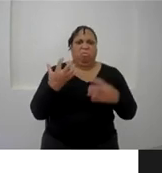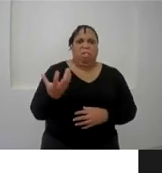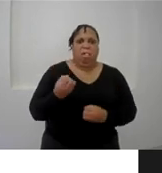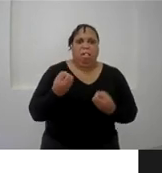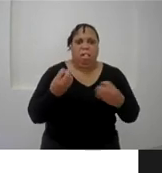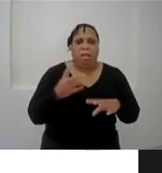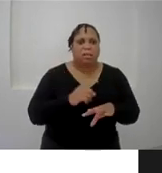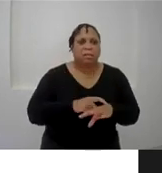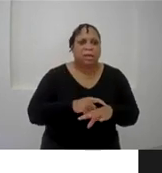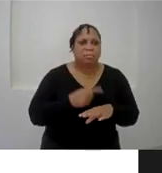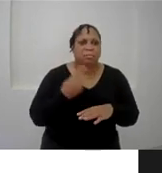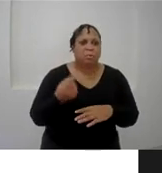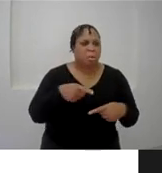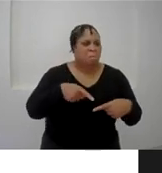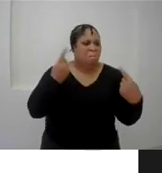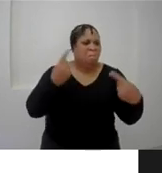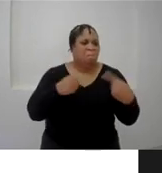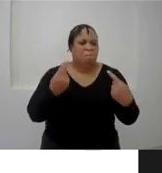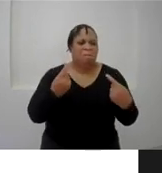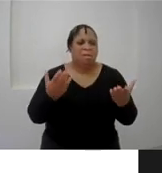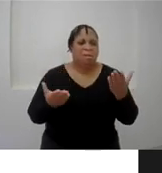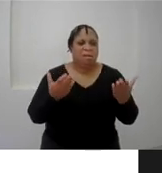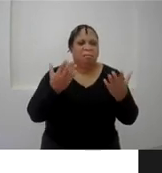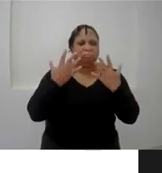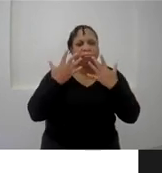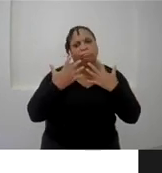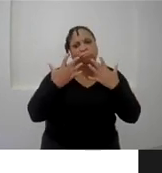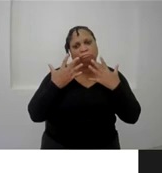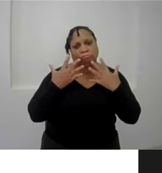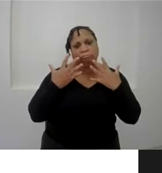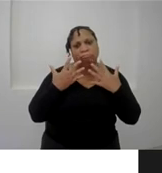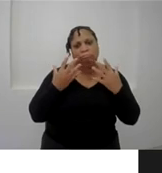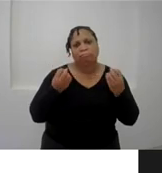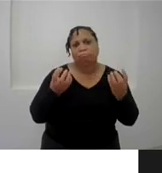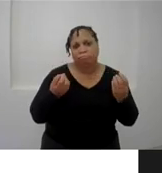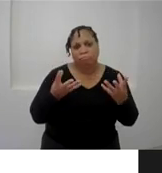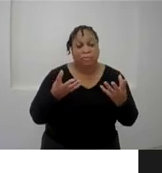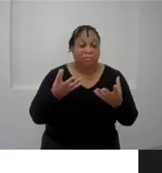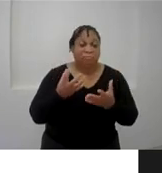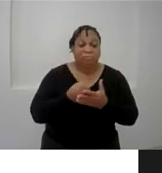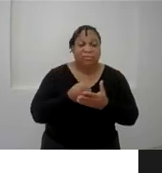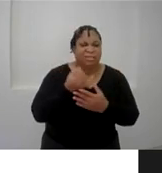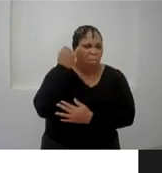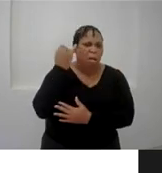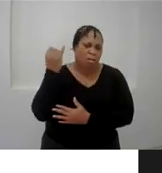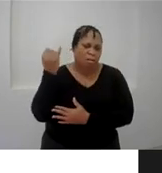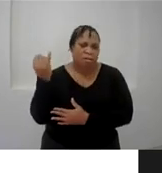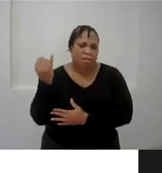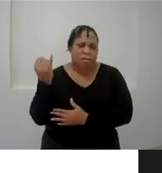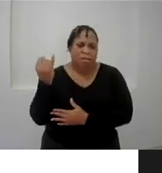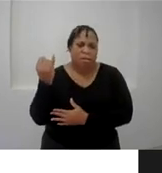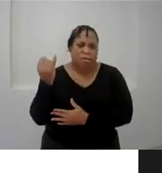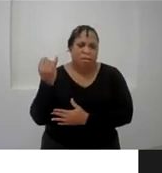quite oppositional, and probably being very sad a lot of the time. Those are some of the images that from